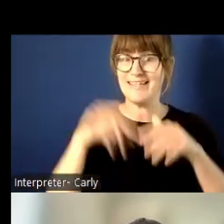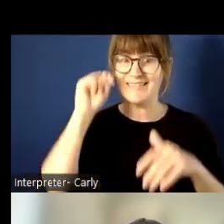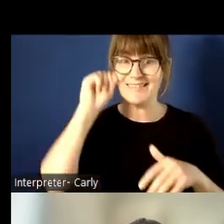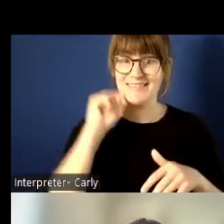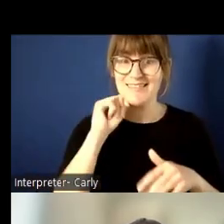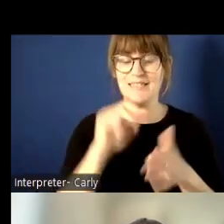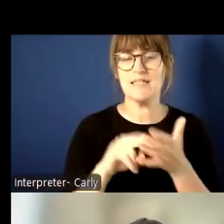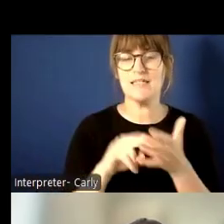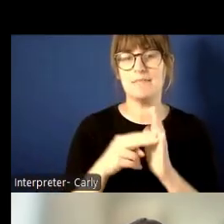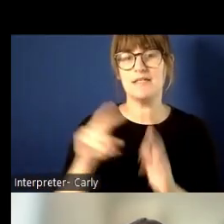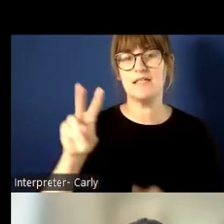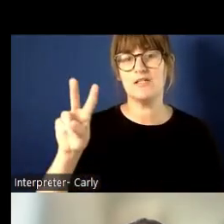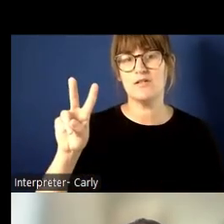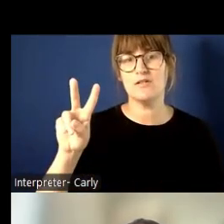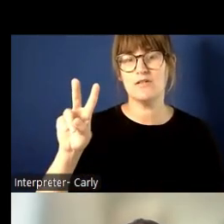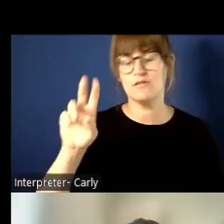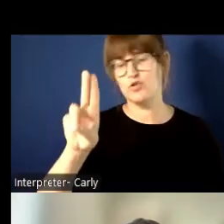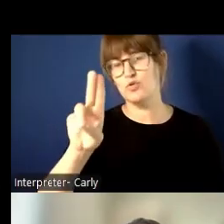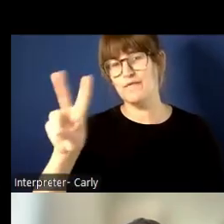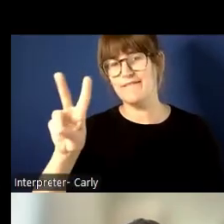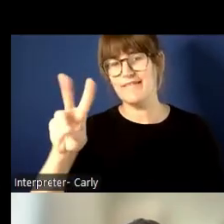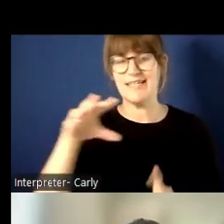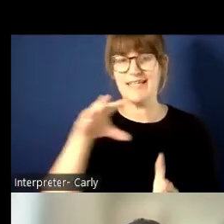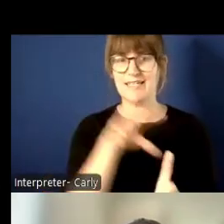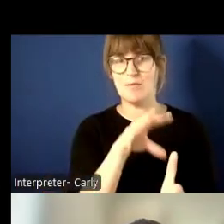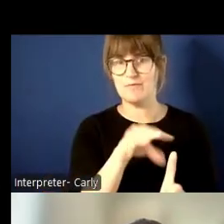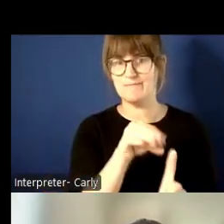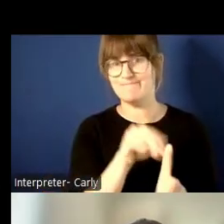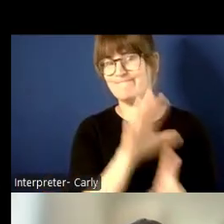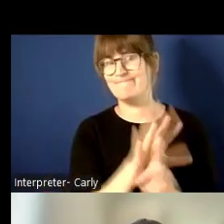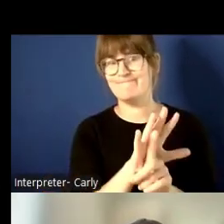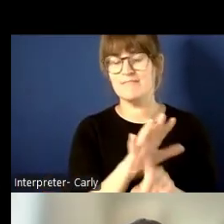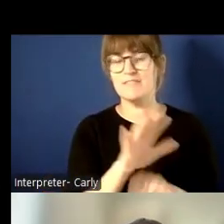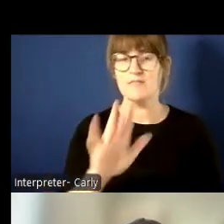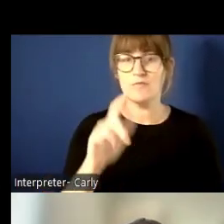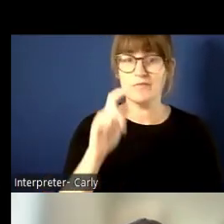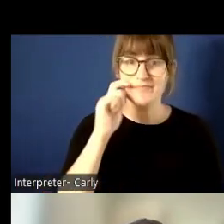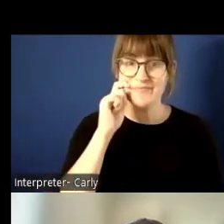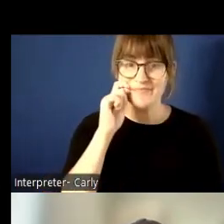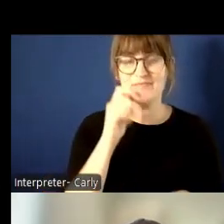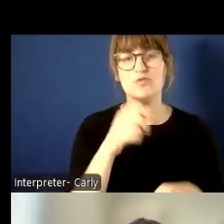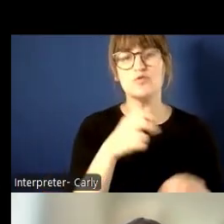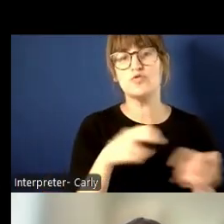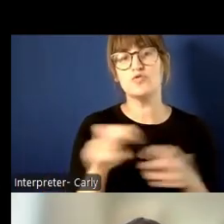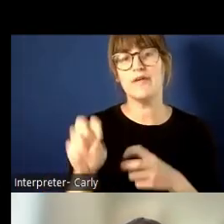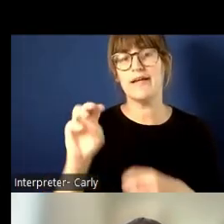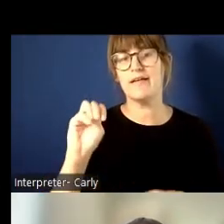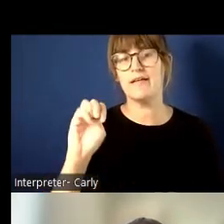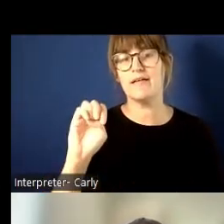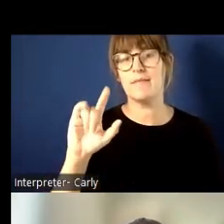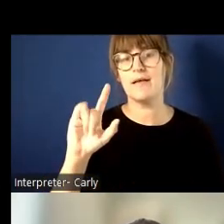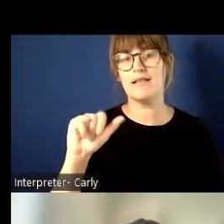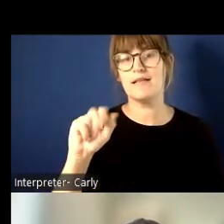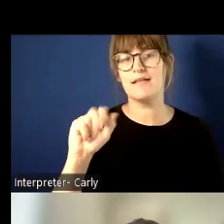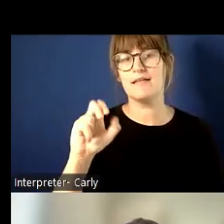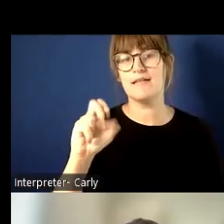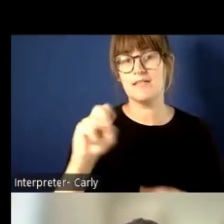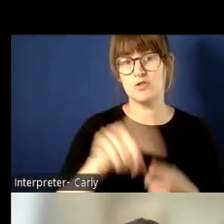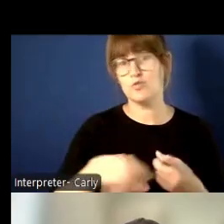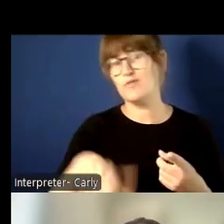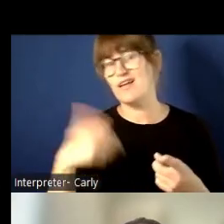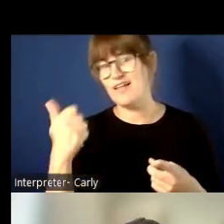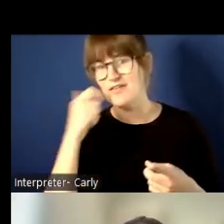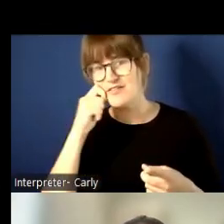UV exposure that causes your melanocytes, one of your skin cells, to transfer melanin to your other skin cells. So they do this